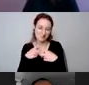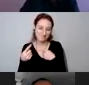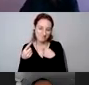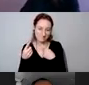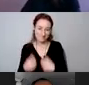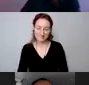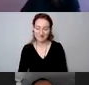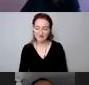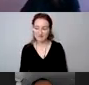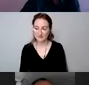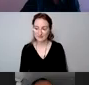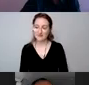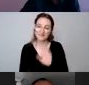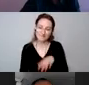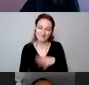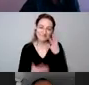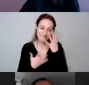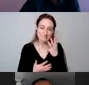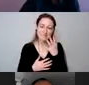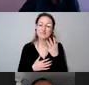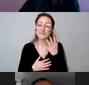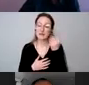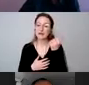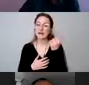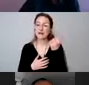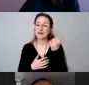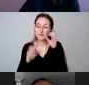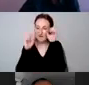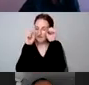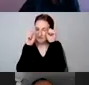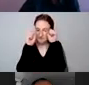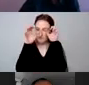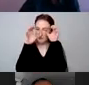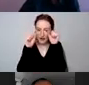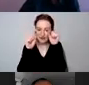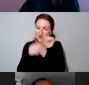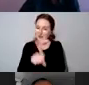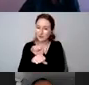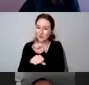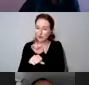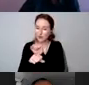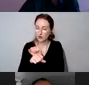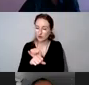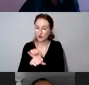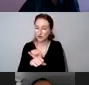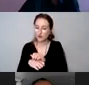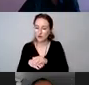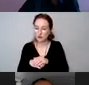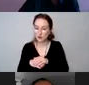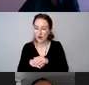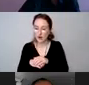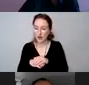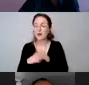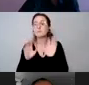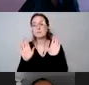technical difficulties, which is too bad because that was such fascinating work she was sharing. Well, maybe Sasha